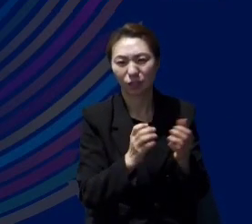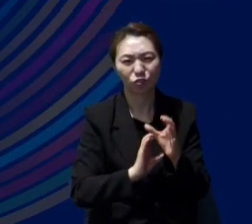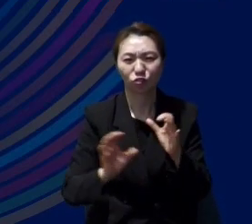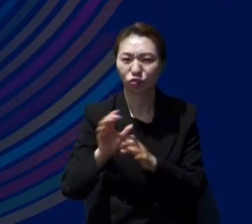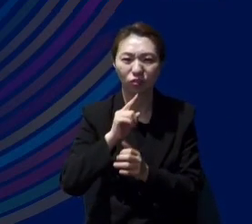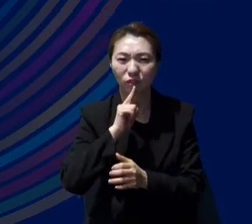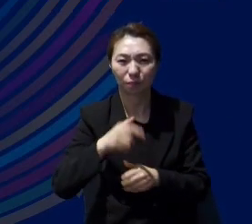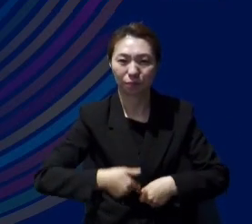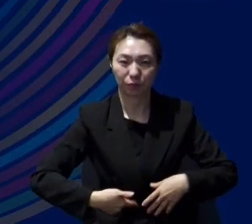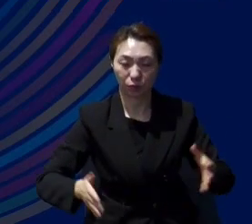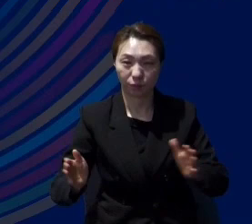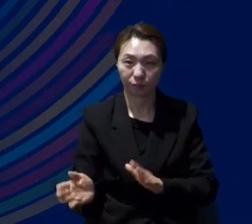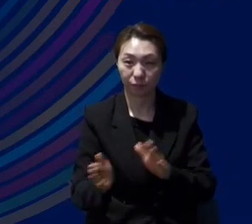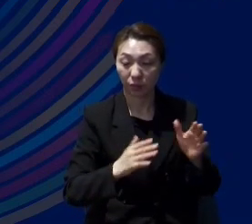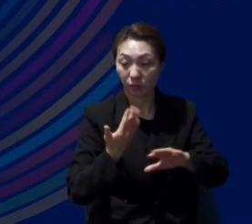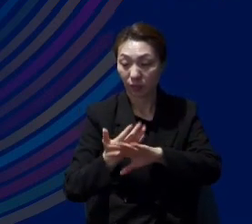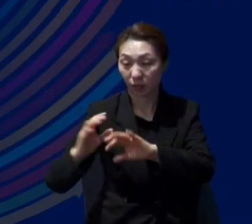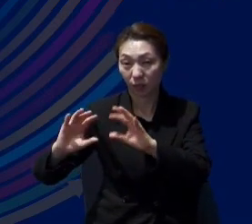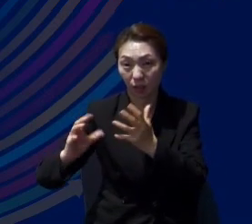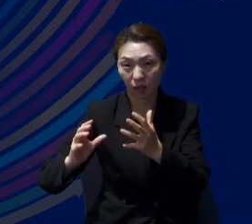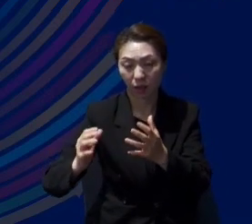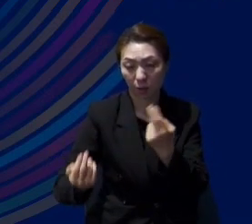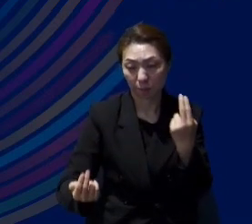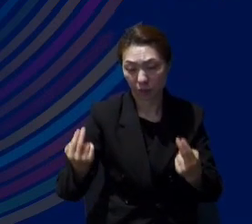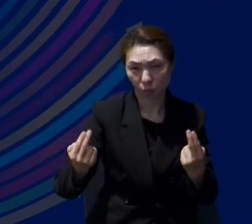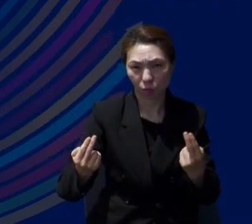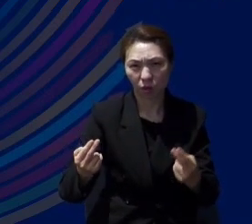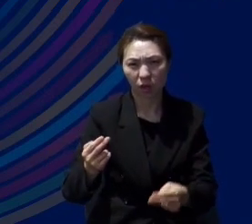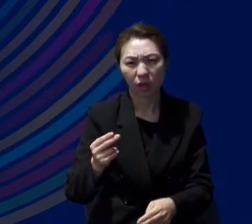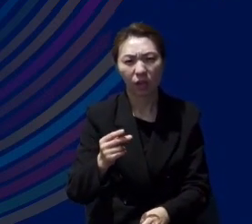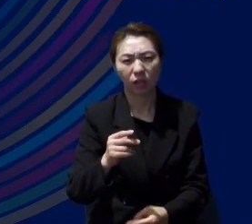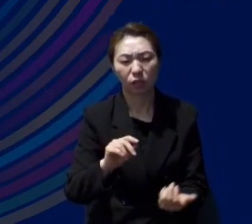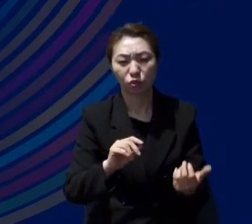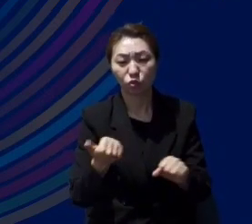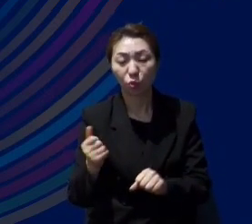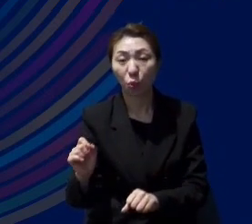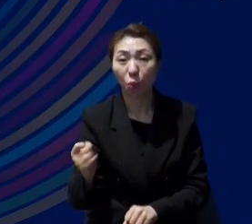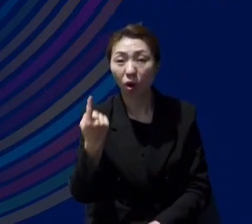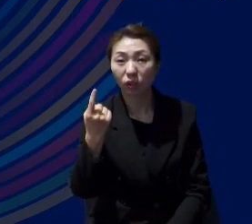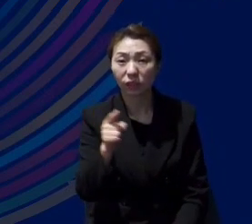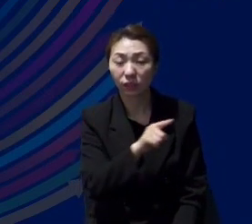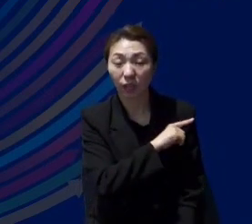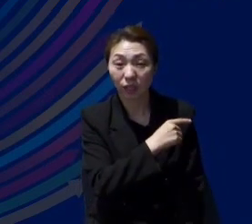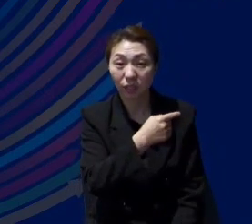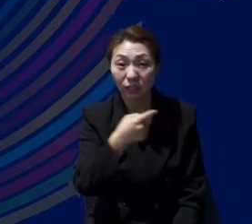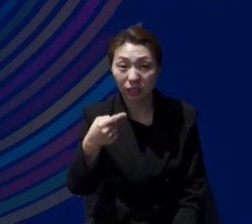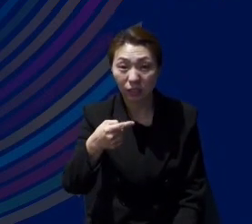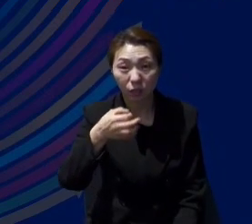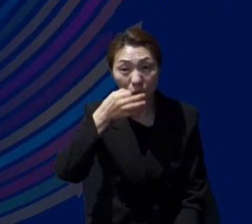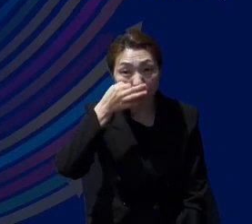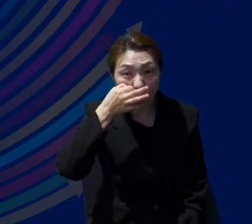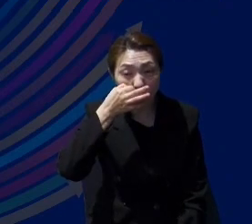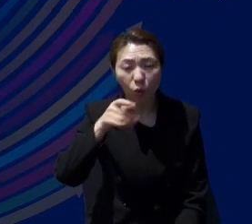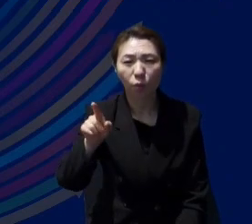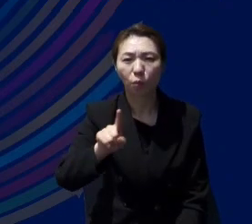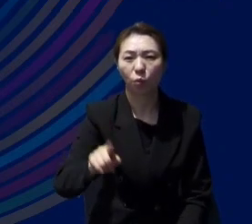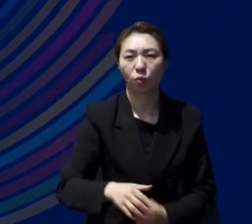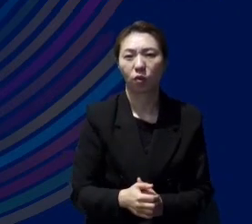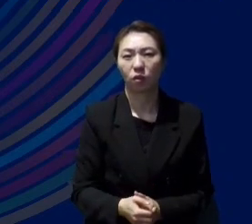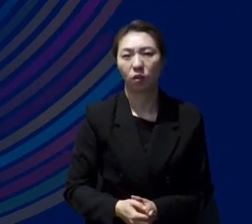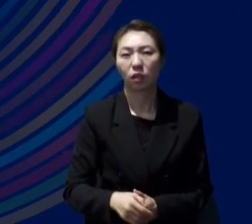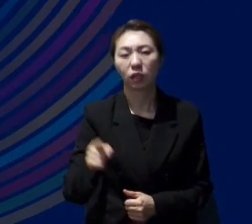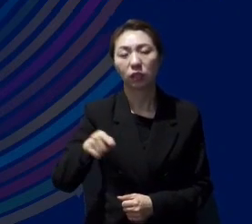is attributable to relative risk factors in South Korea. So in male, the problem is, the first is